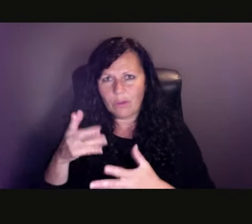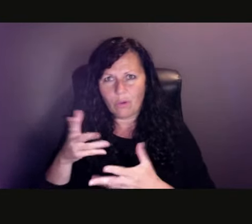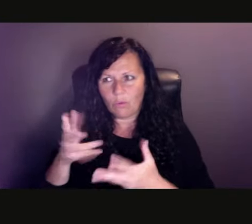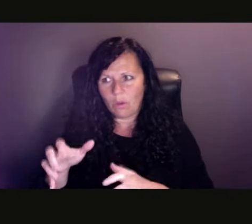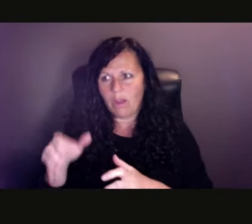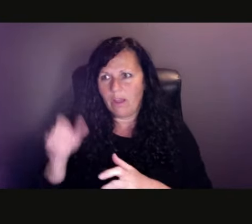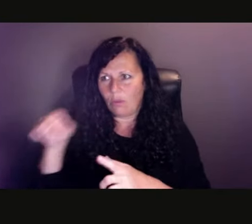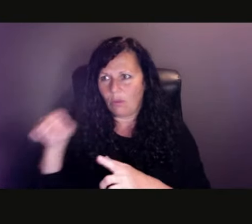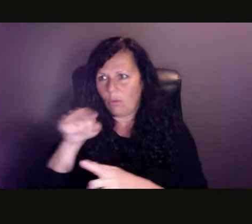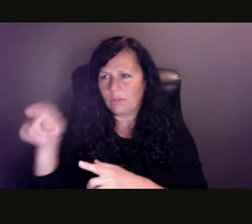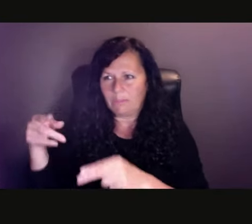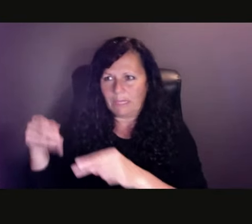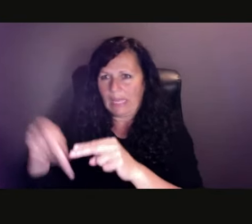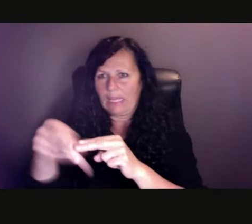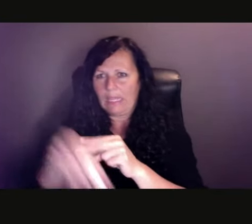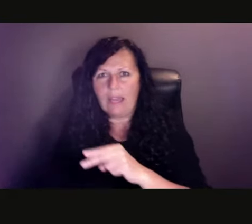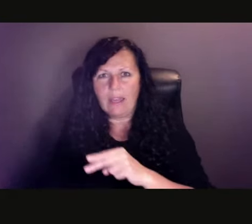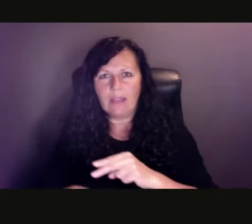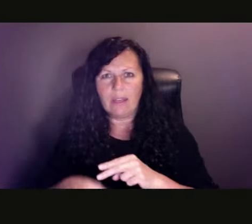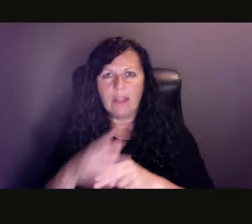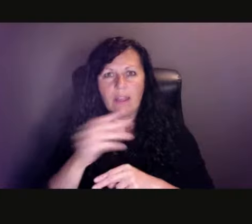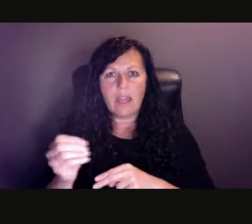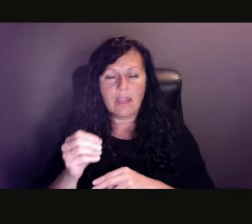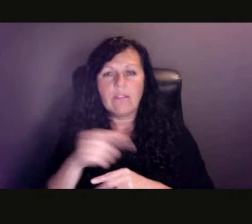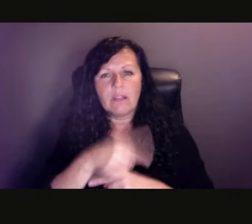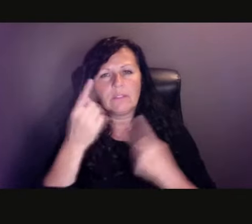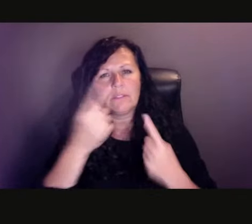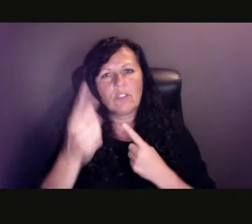make great suggestions on how we can move forward.